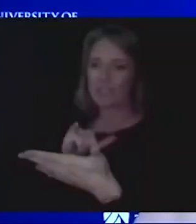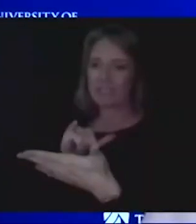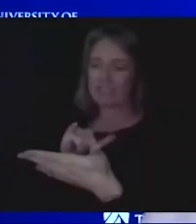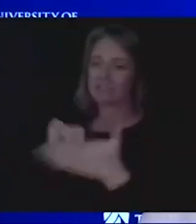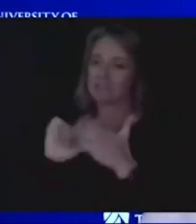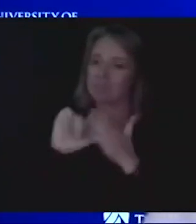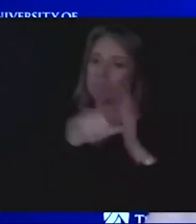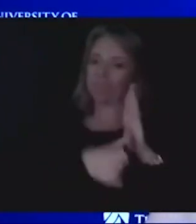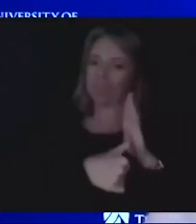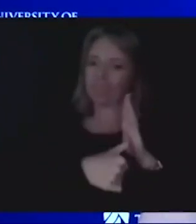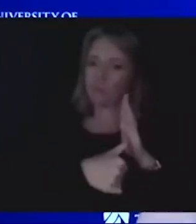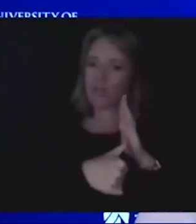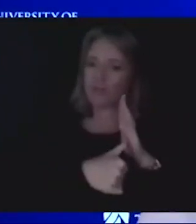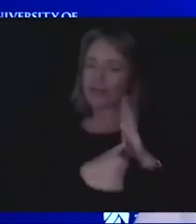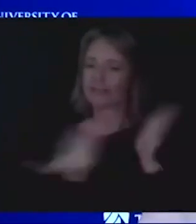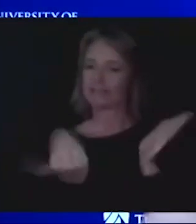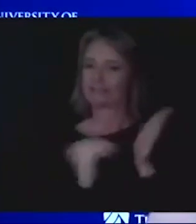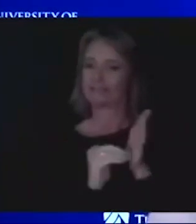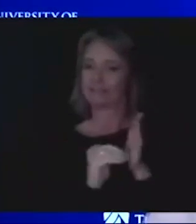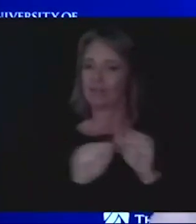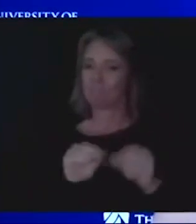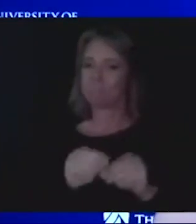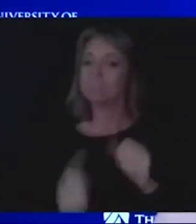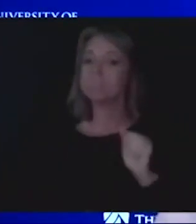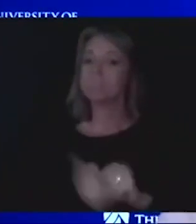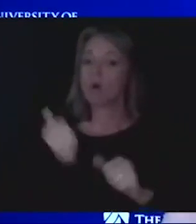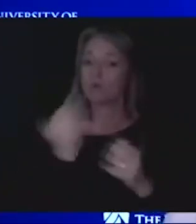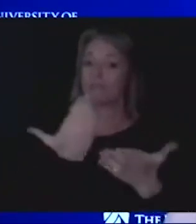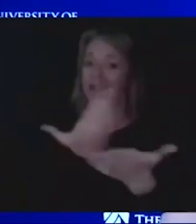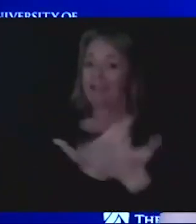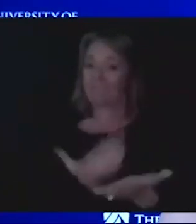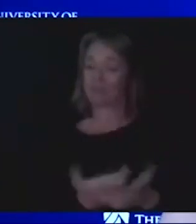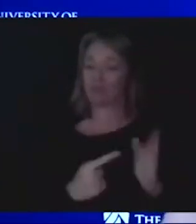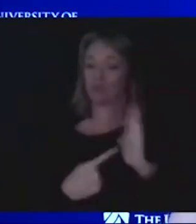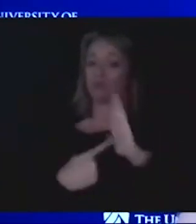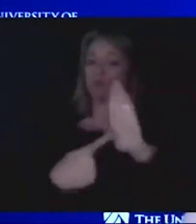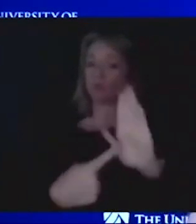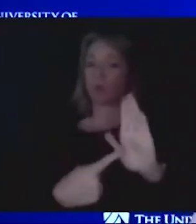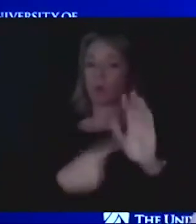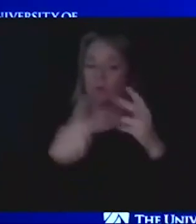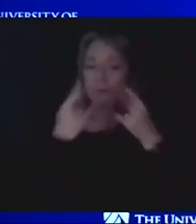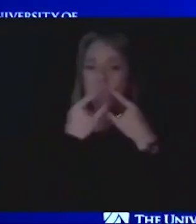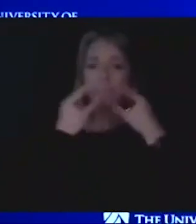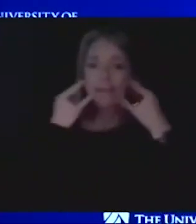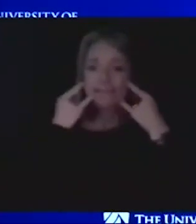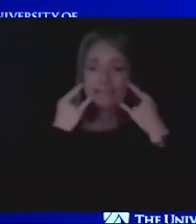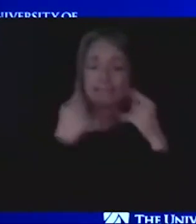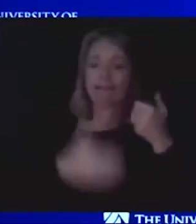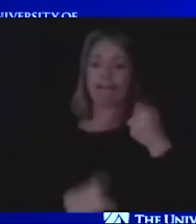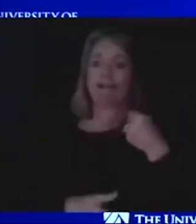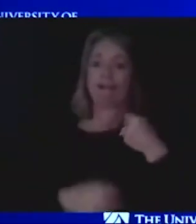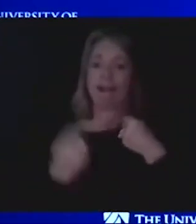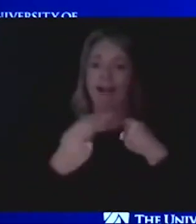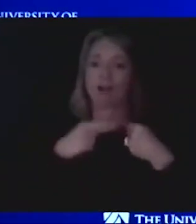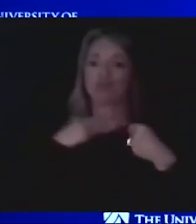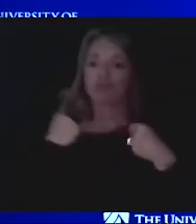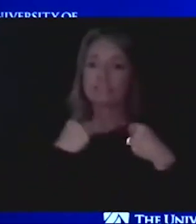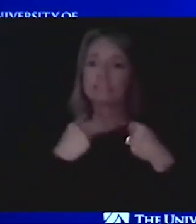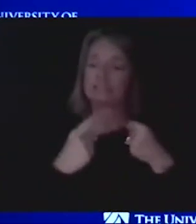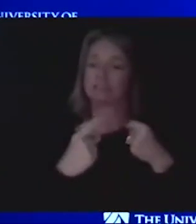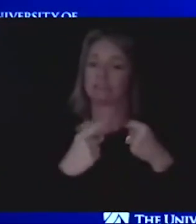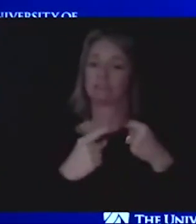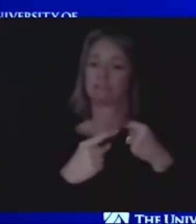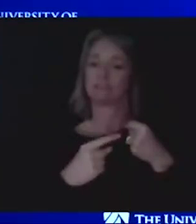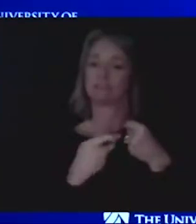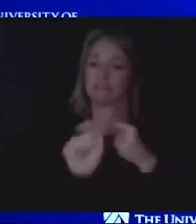of the consistent evidence shows that masking in those especially high-risk situations does work to reduce the incidence of the